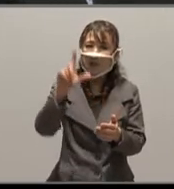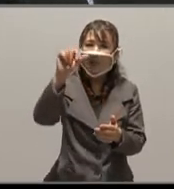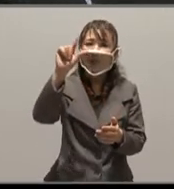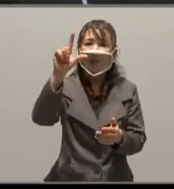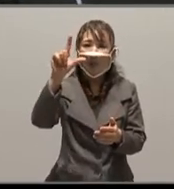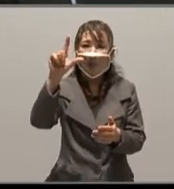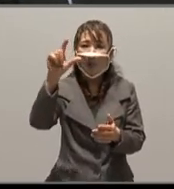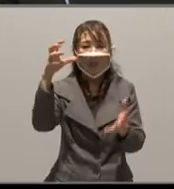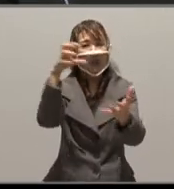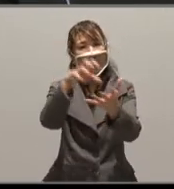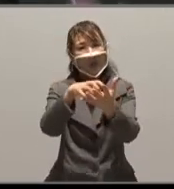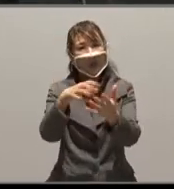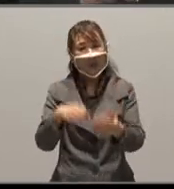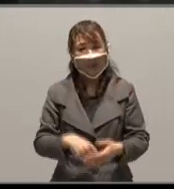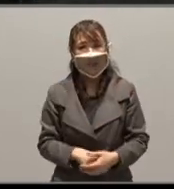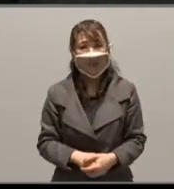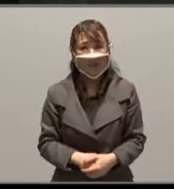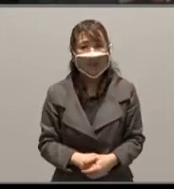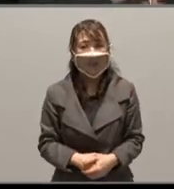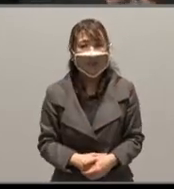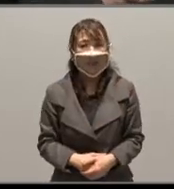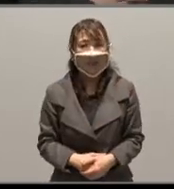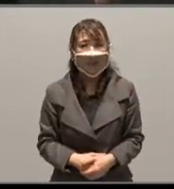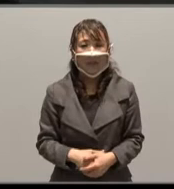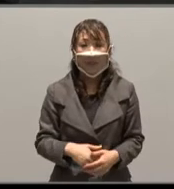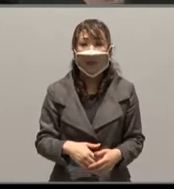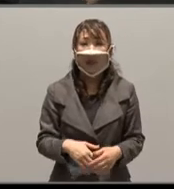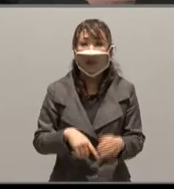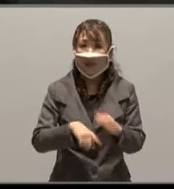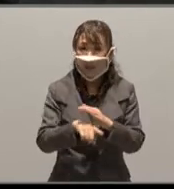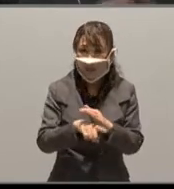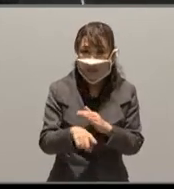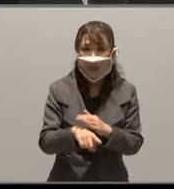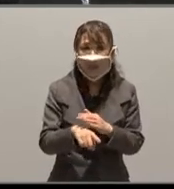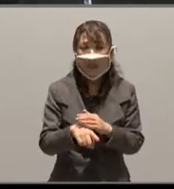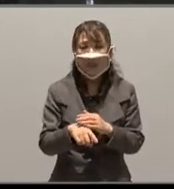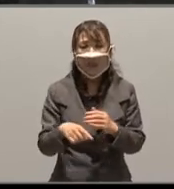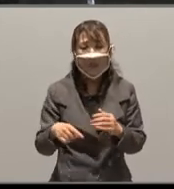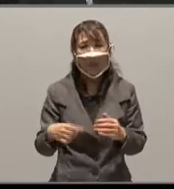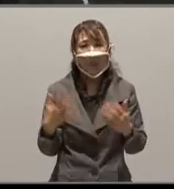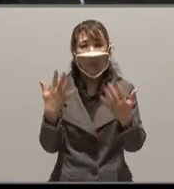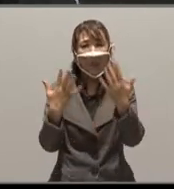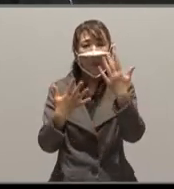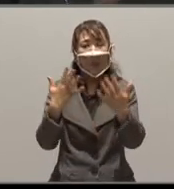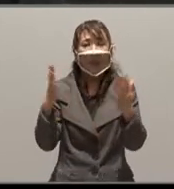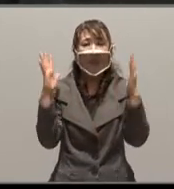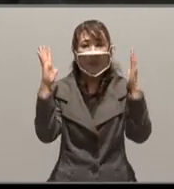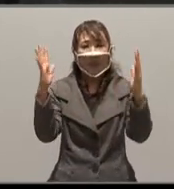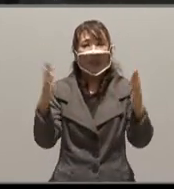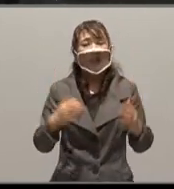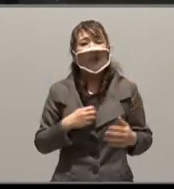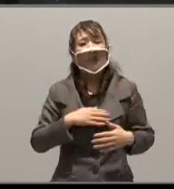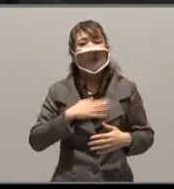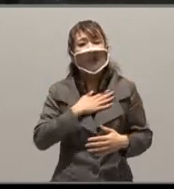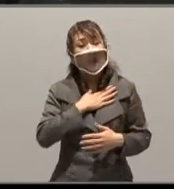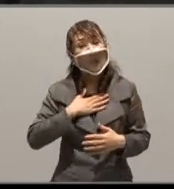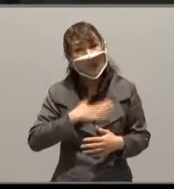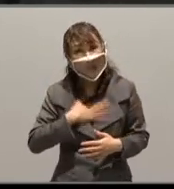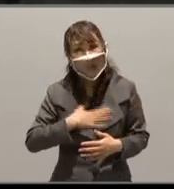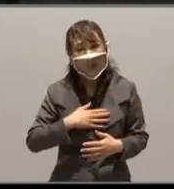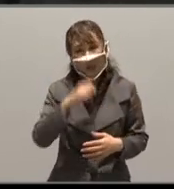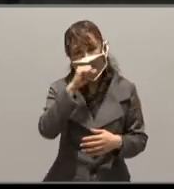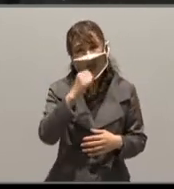And including the three in Kyushu, 15 papers covered this information. Why is Shinrin-yoku